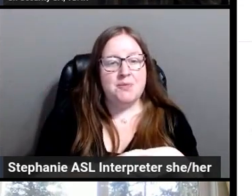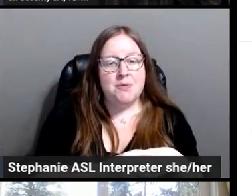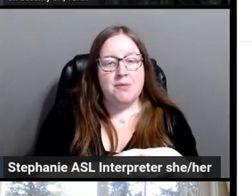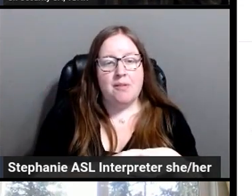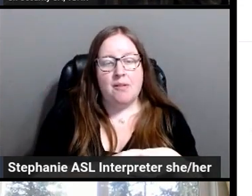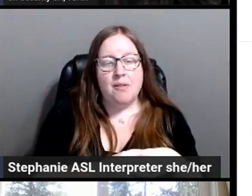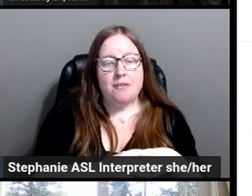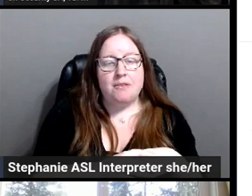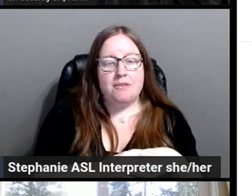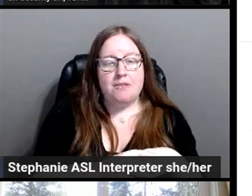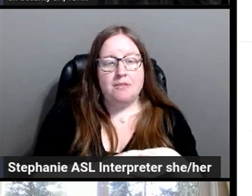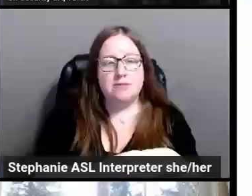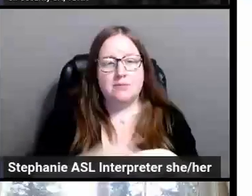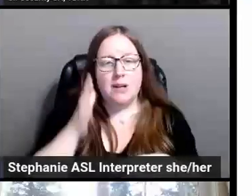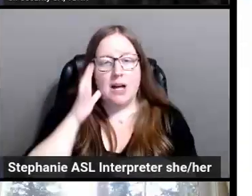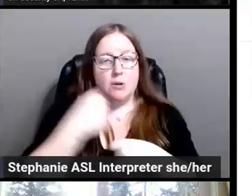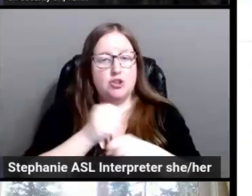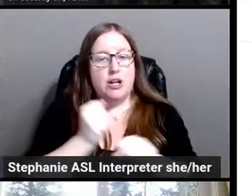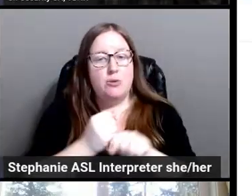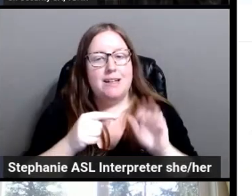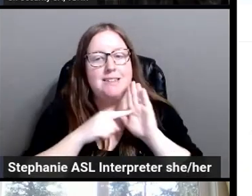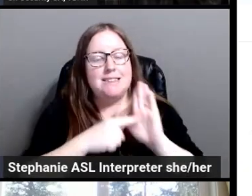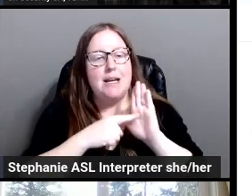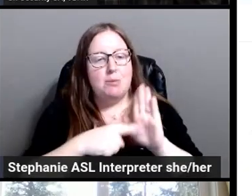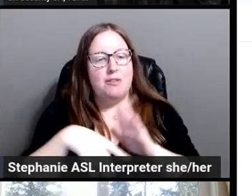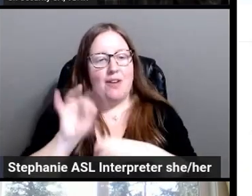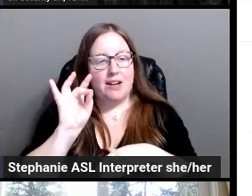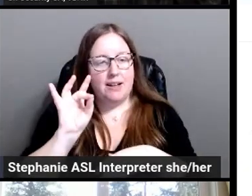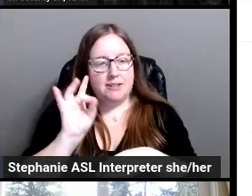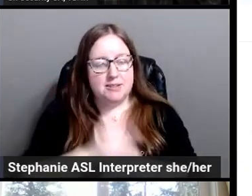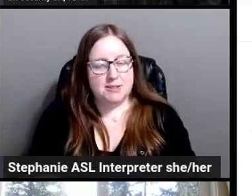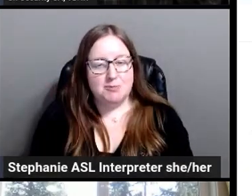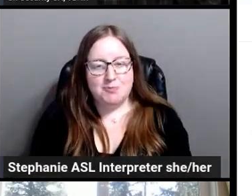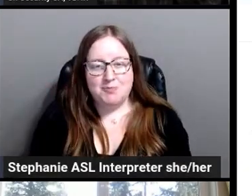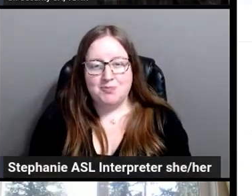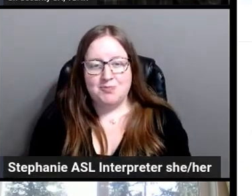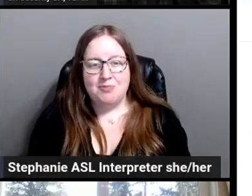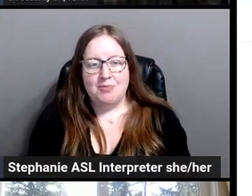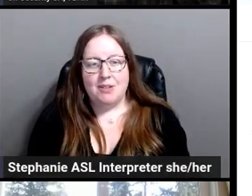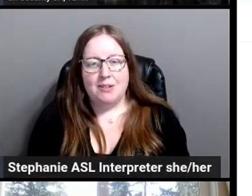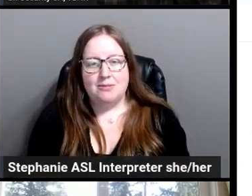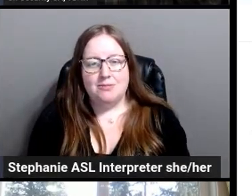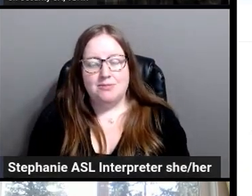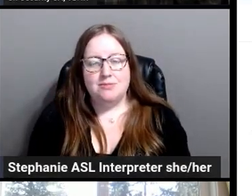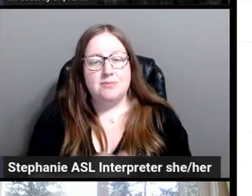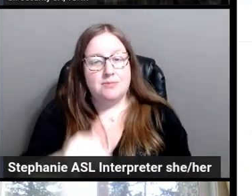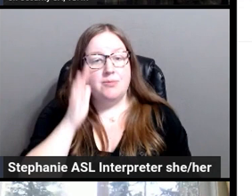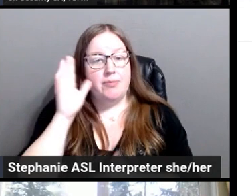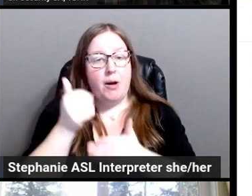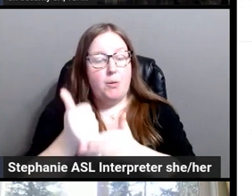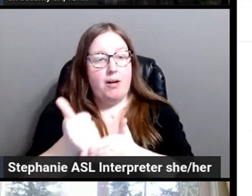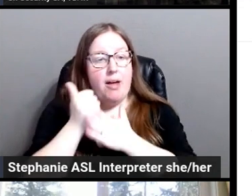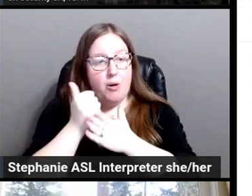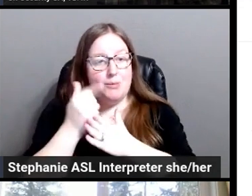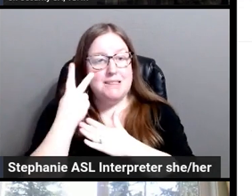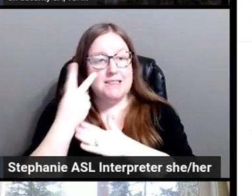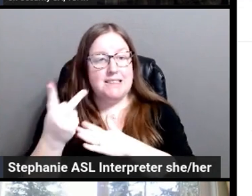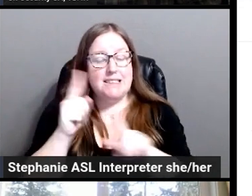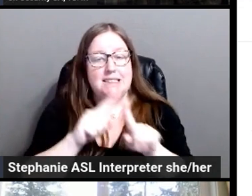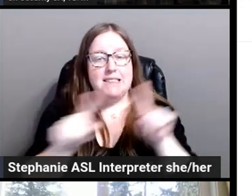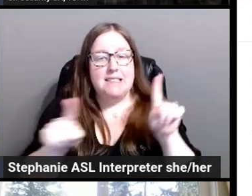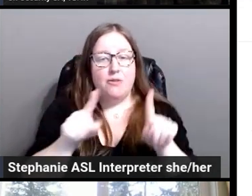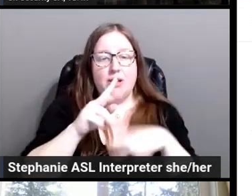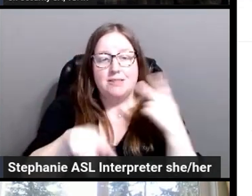will generate sample findings. Okay, this will help me see different finding